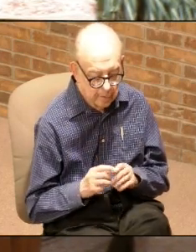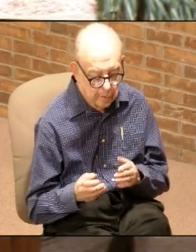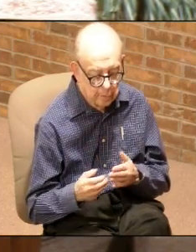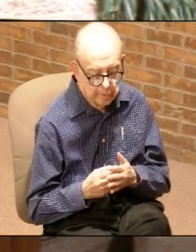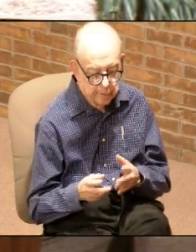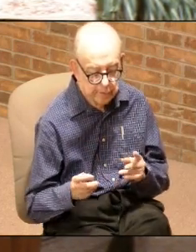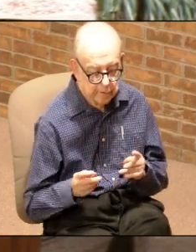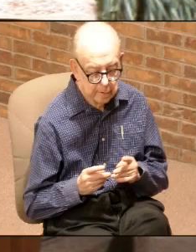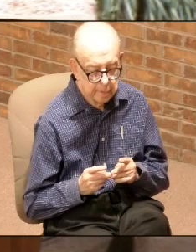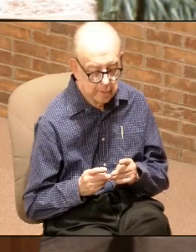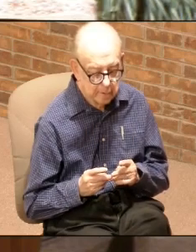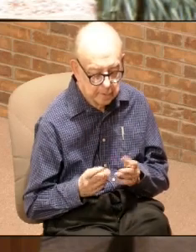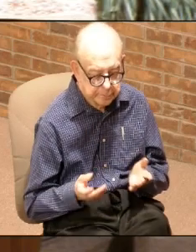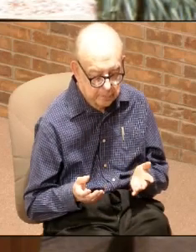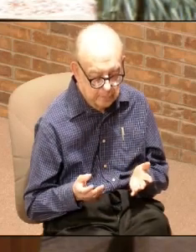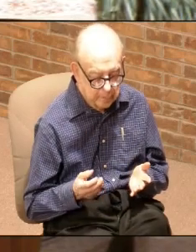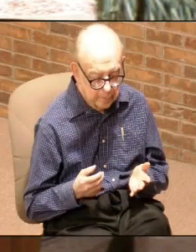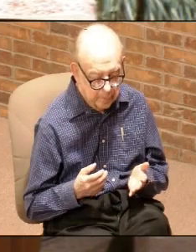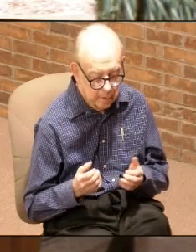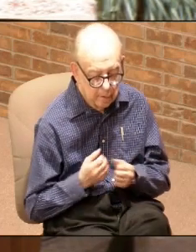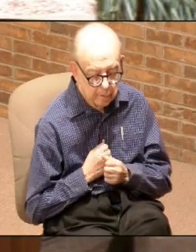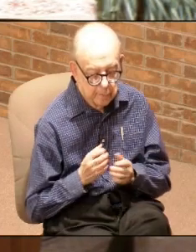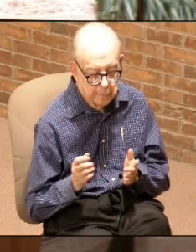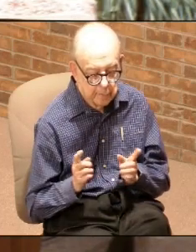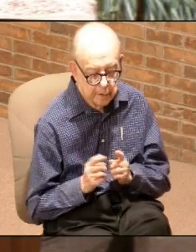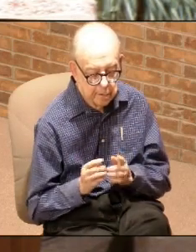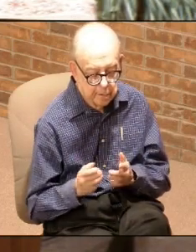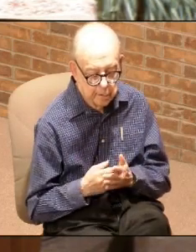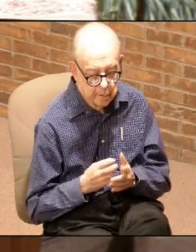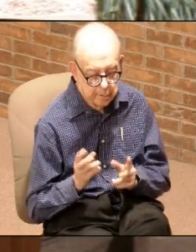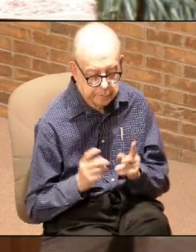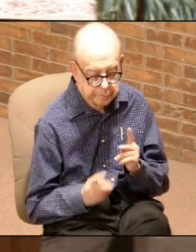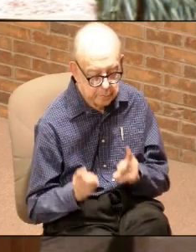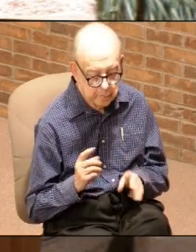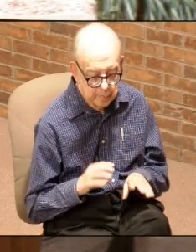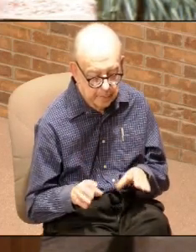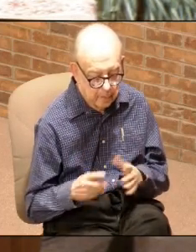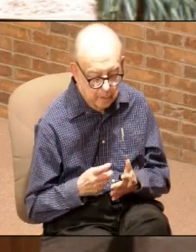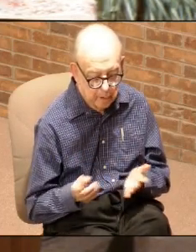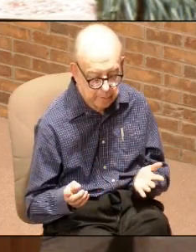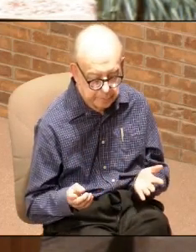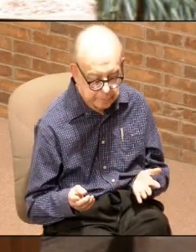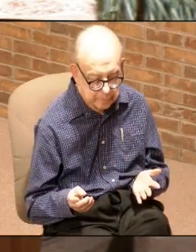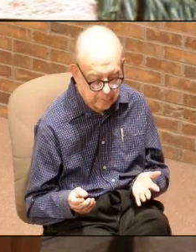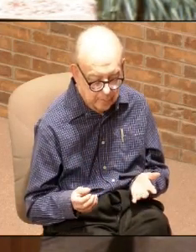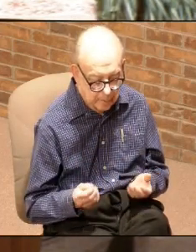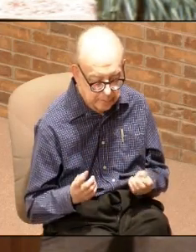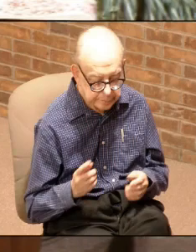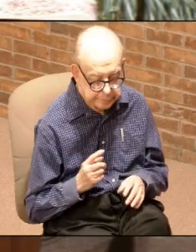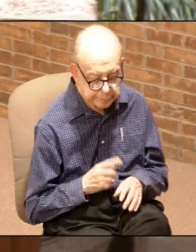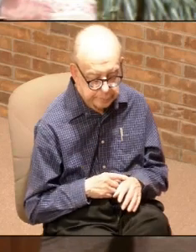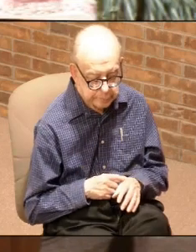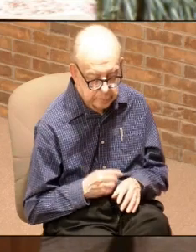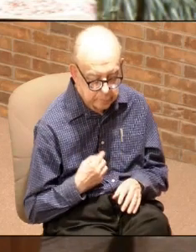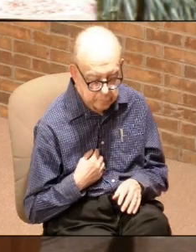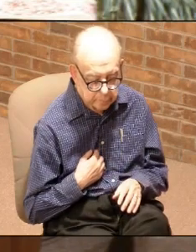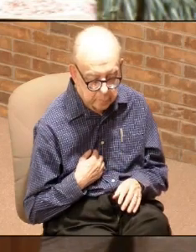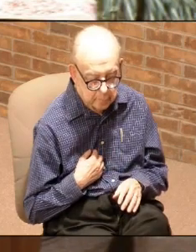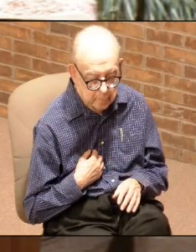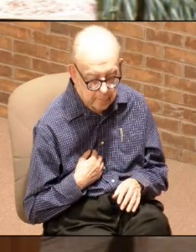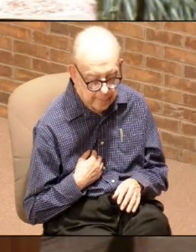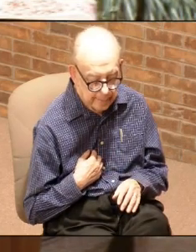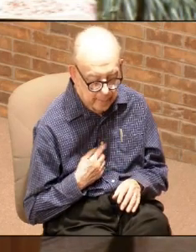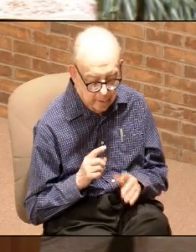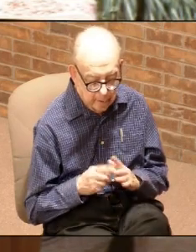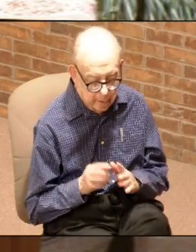places. I love to meet new people. Whenever I go, there's a lot of times I'll strike